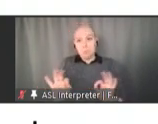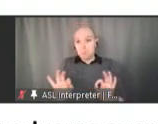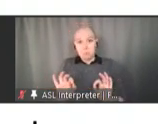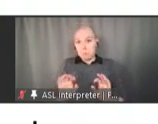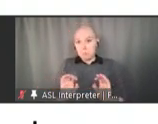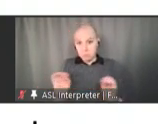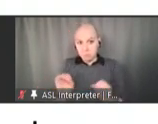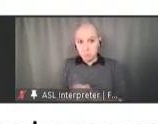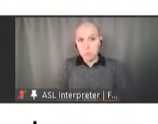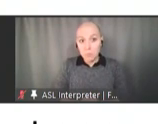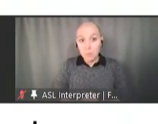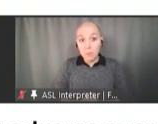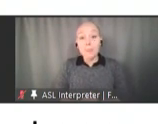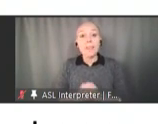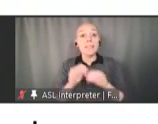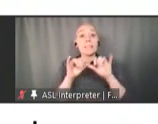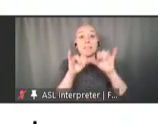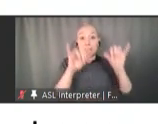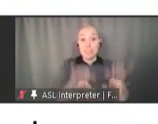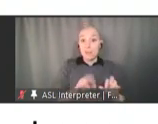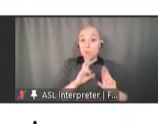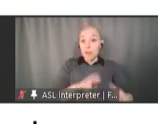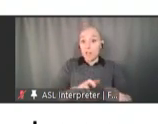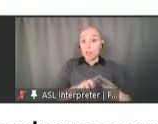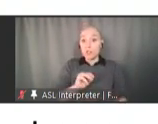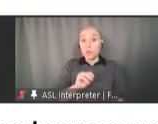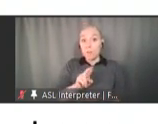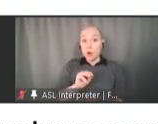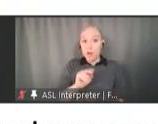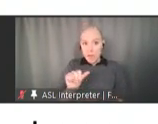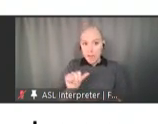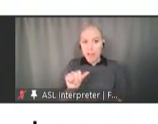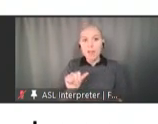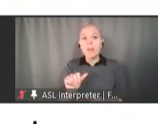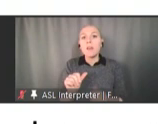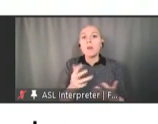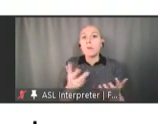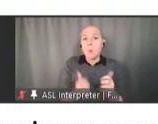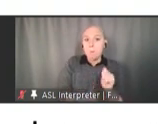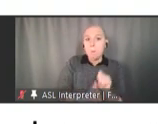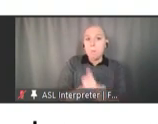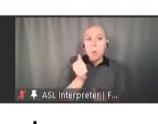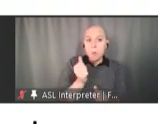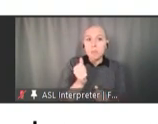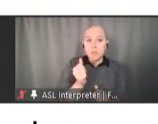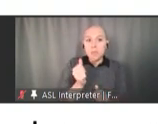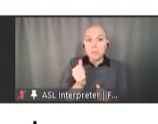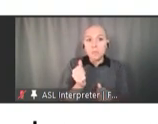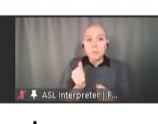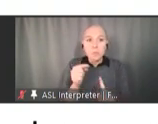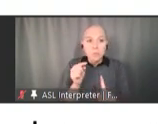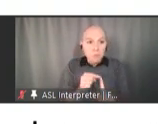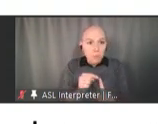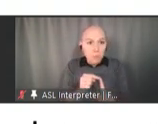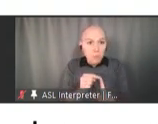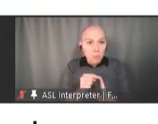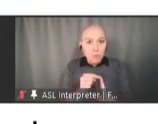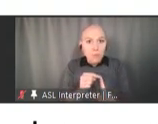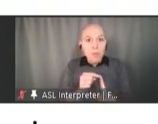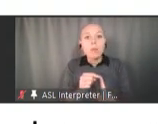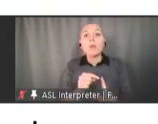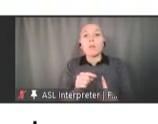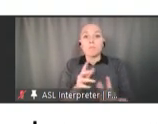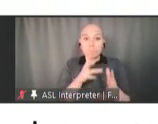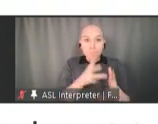to mRNA vaccine and syncope, which is not uncommon among children and adolescents after any vaccination. Next